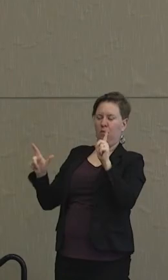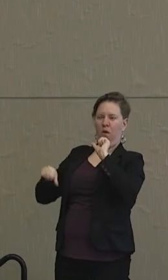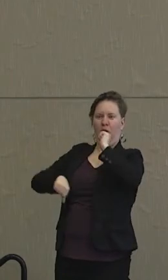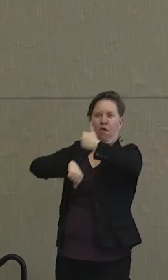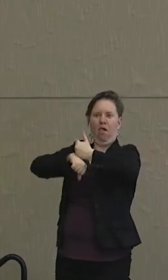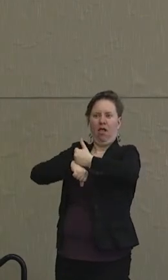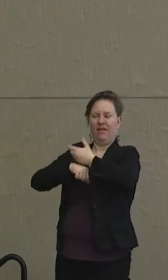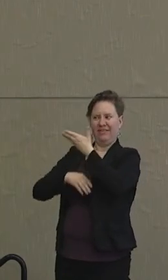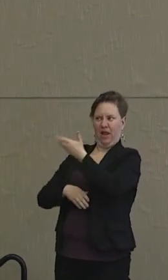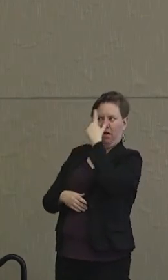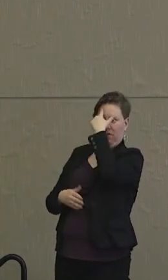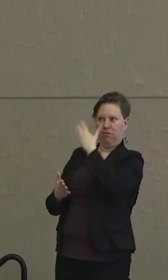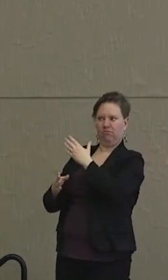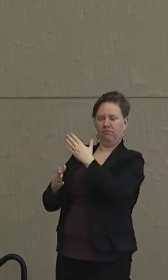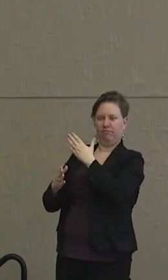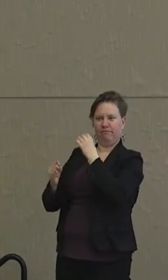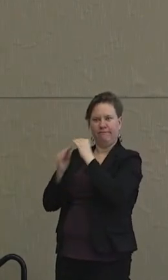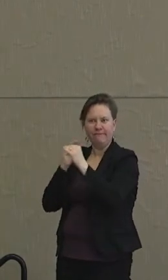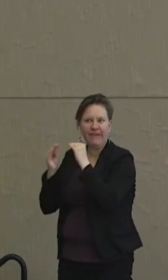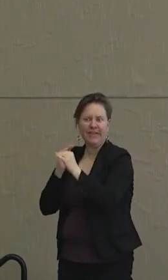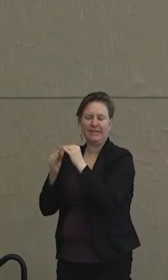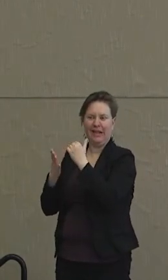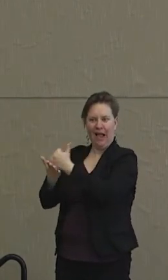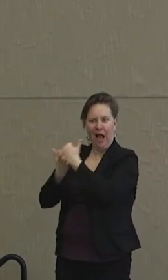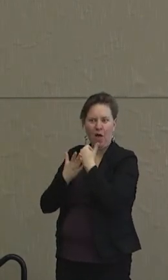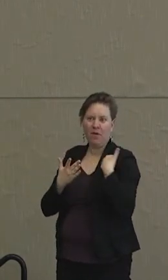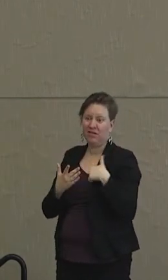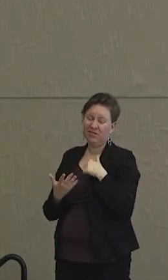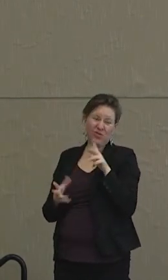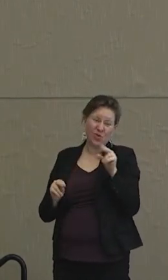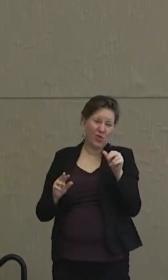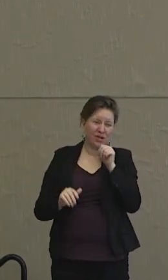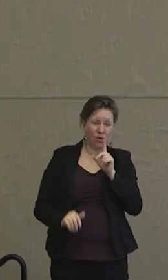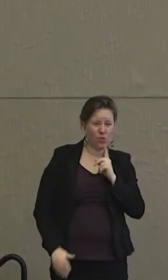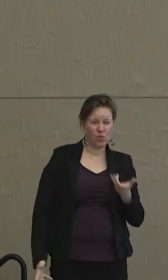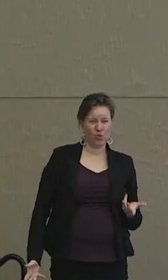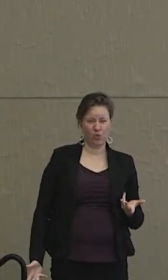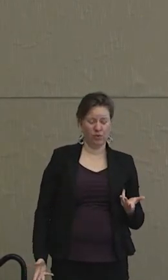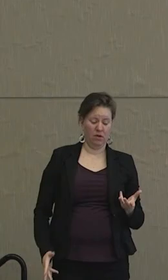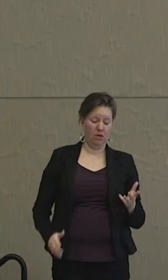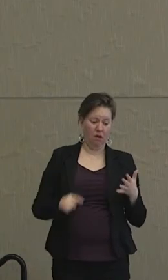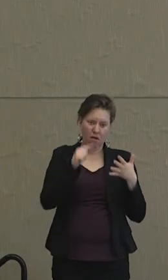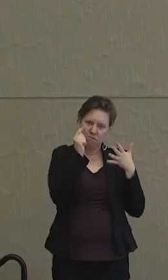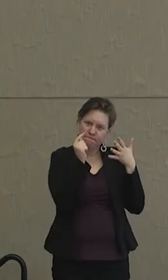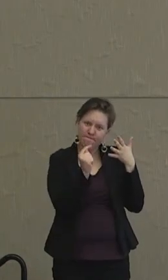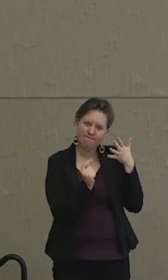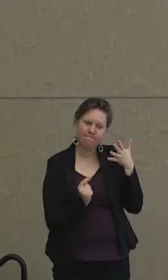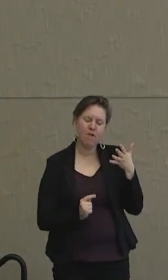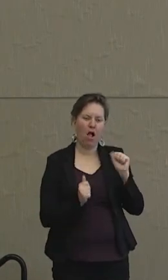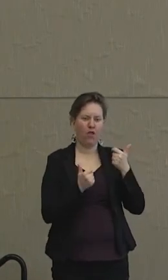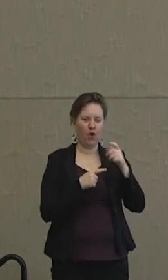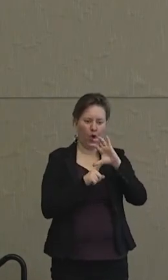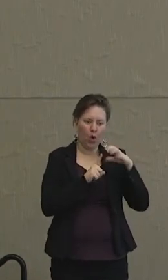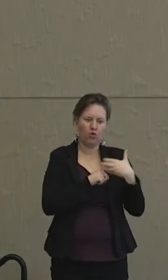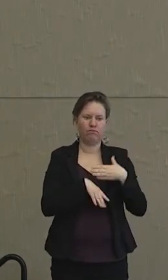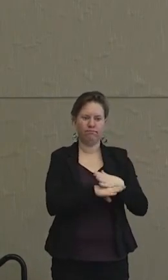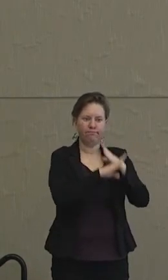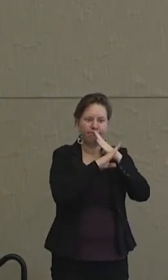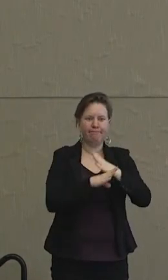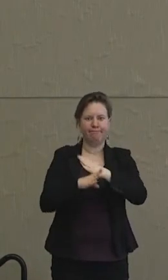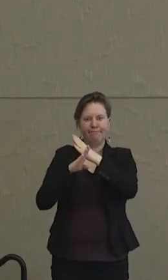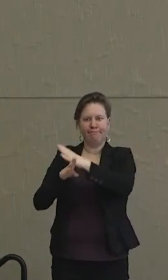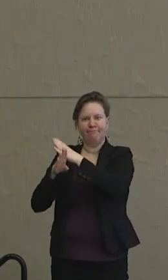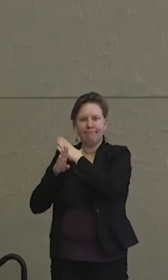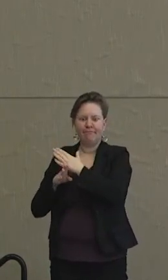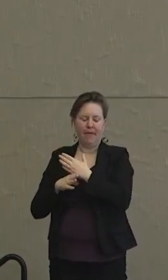we believed that that's what was gonna fix the thing. Well, no, it doesn't, because there are all these other kind of cultural barriers